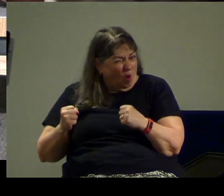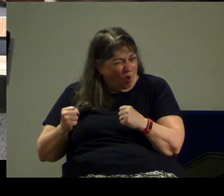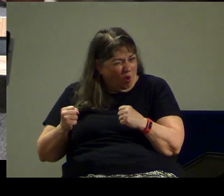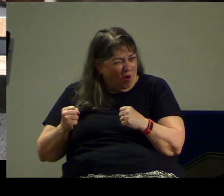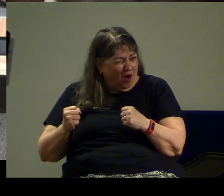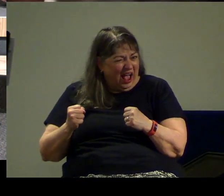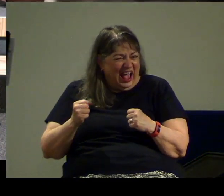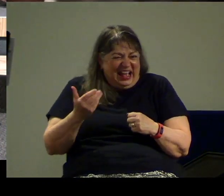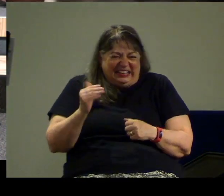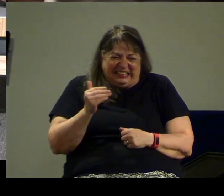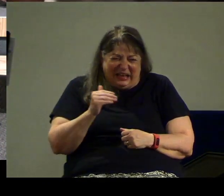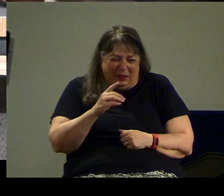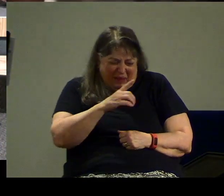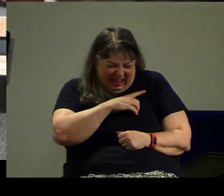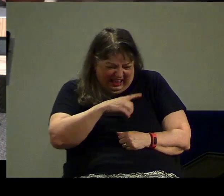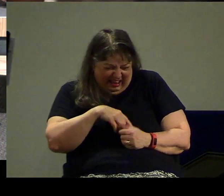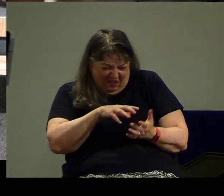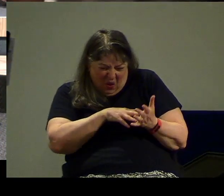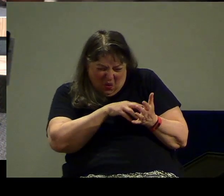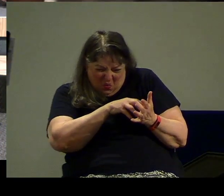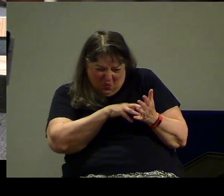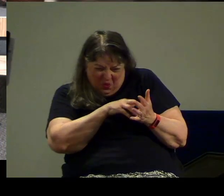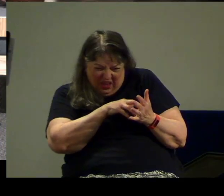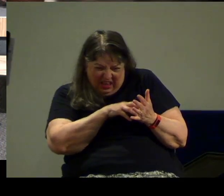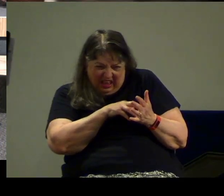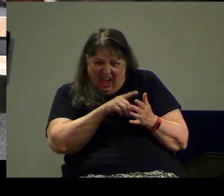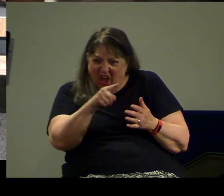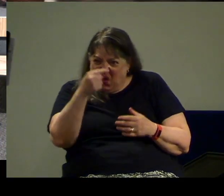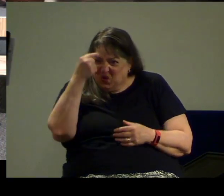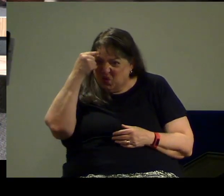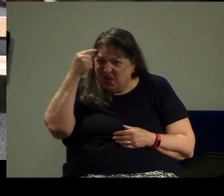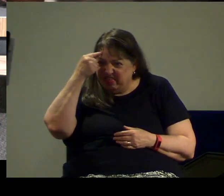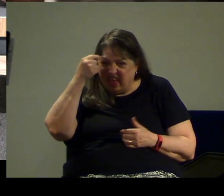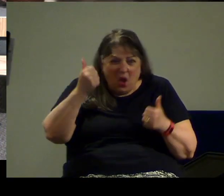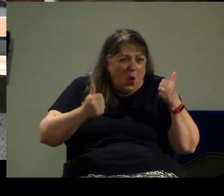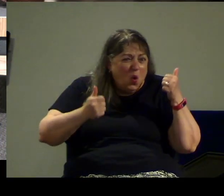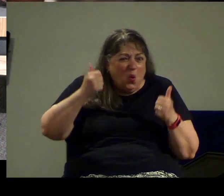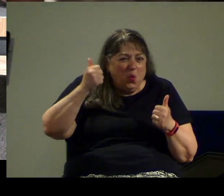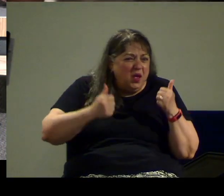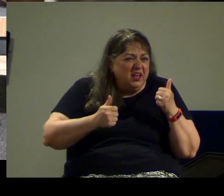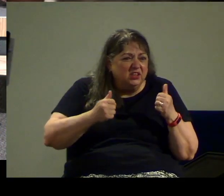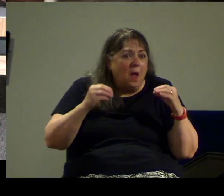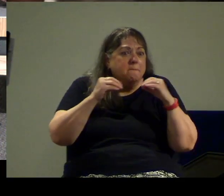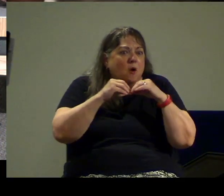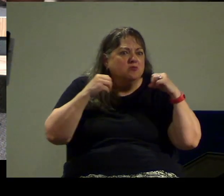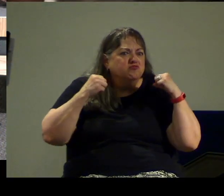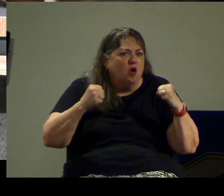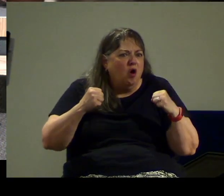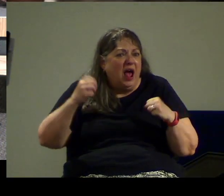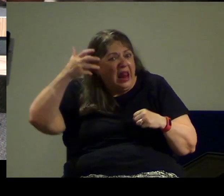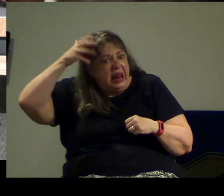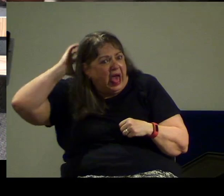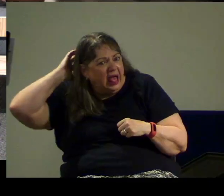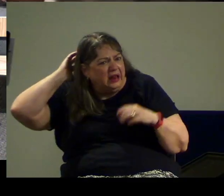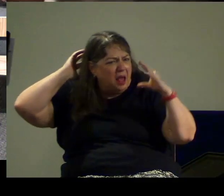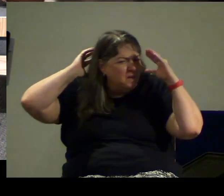Do you think a lion has more strength than a young teenage boy watching his father's sheep?